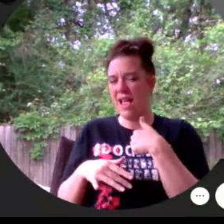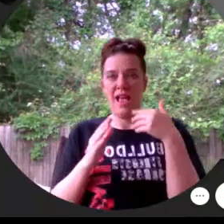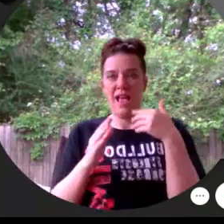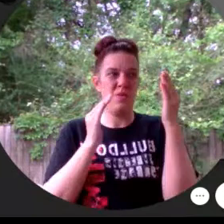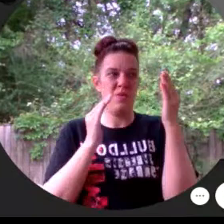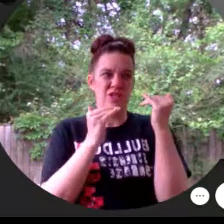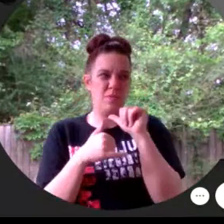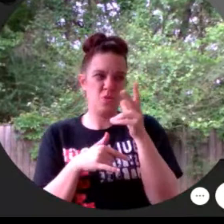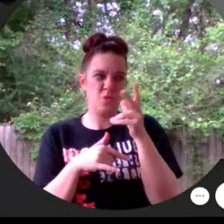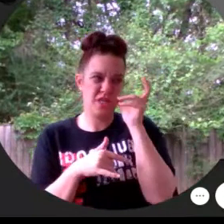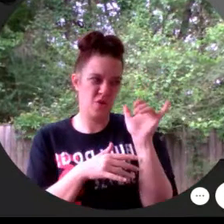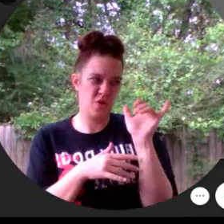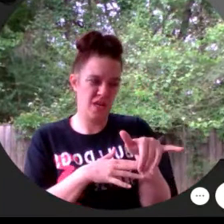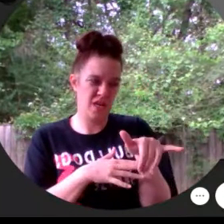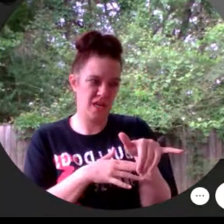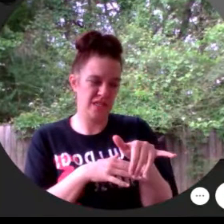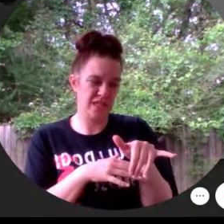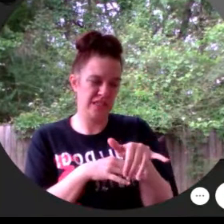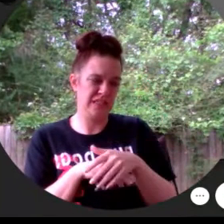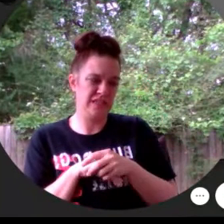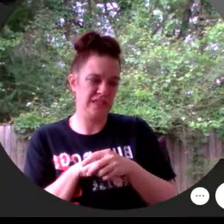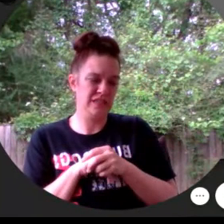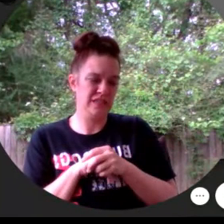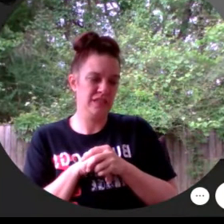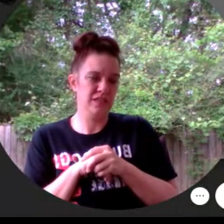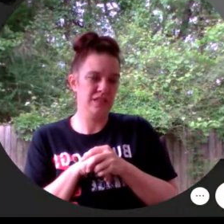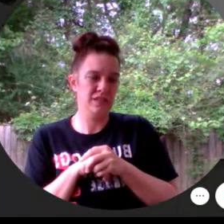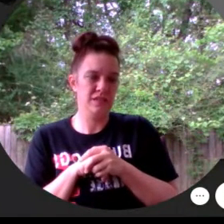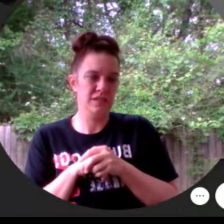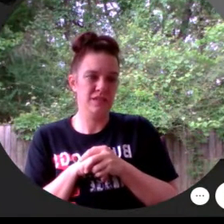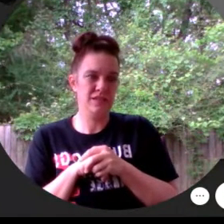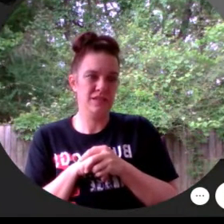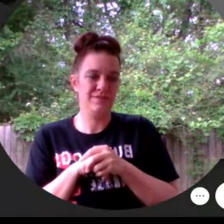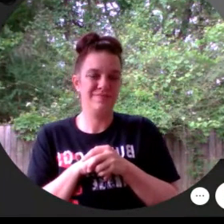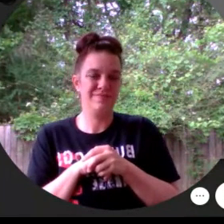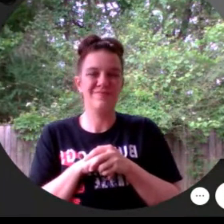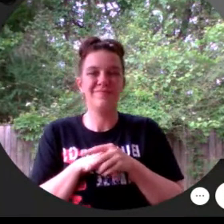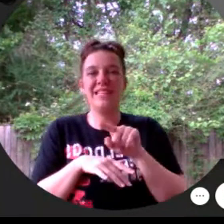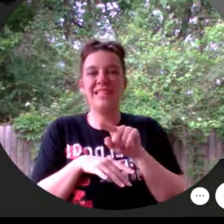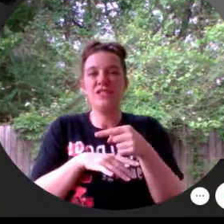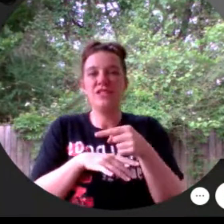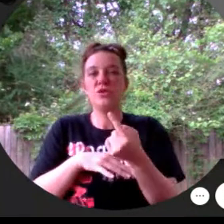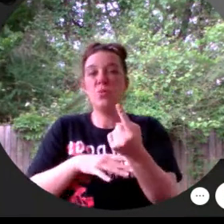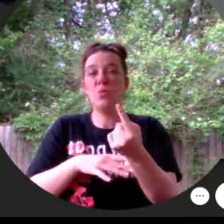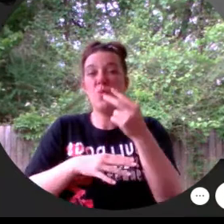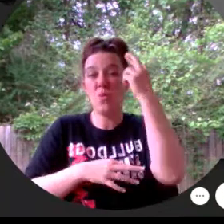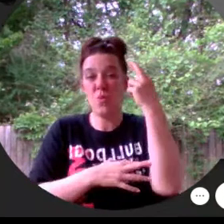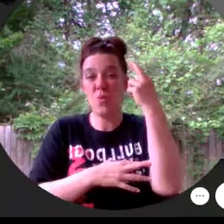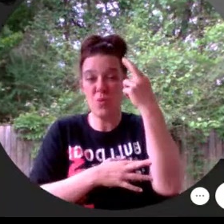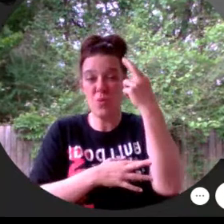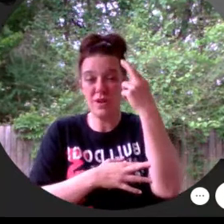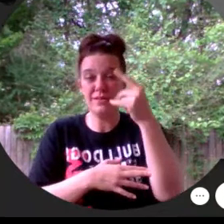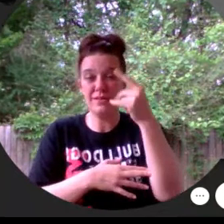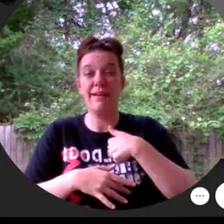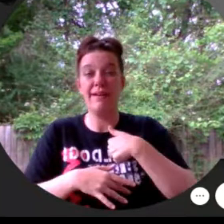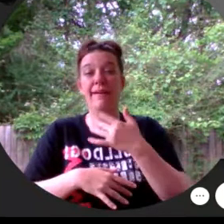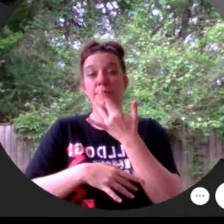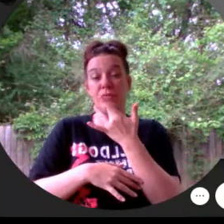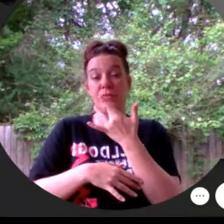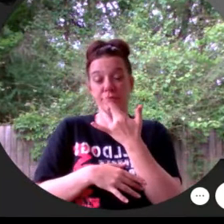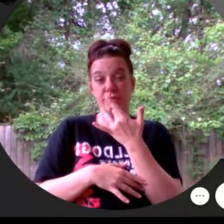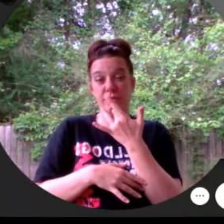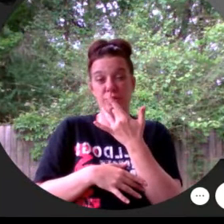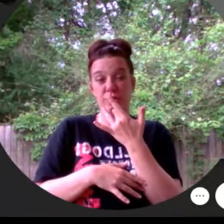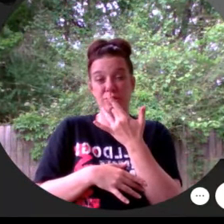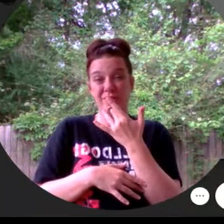wouldn't hear that, said Principal Barkin. This is just one reason I would have preferred